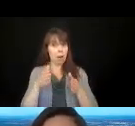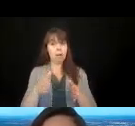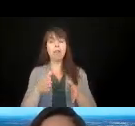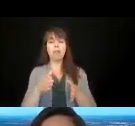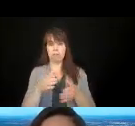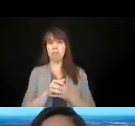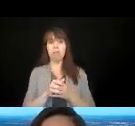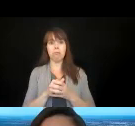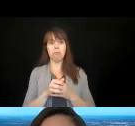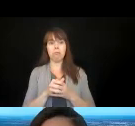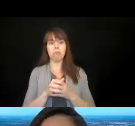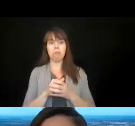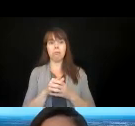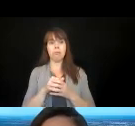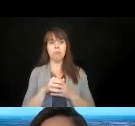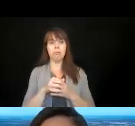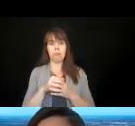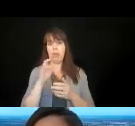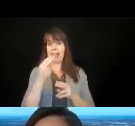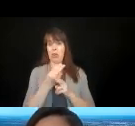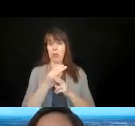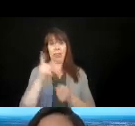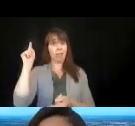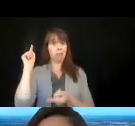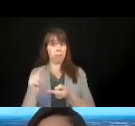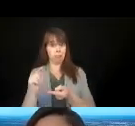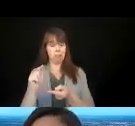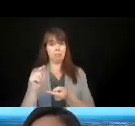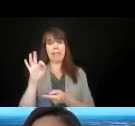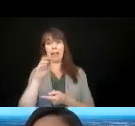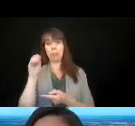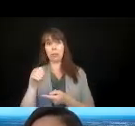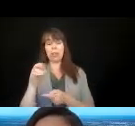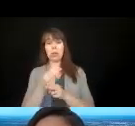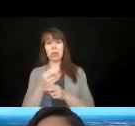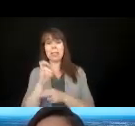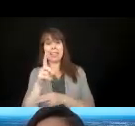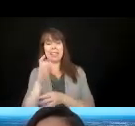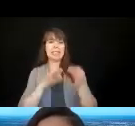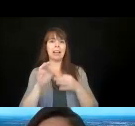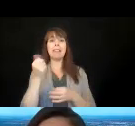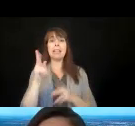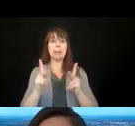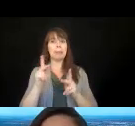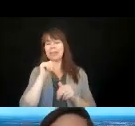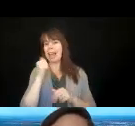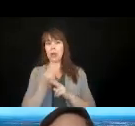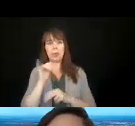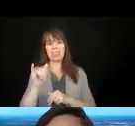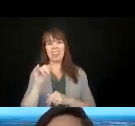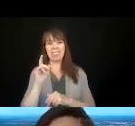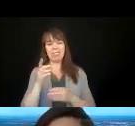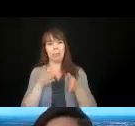9% ED utilization, as opposed to 16% who weren't on this pathway. And